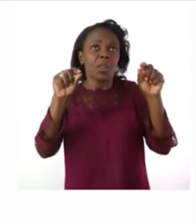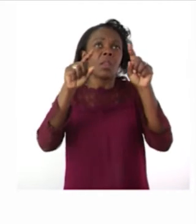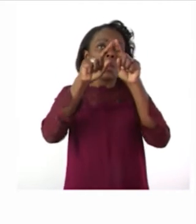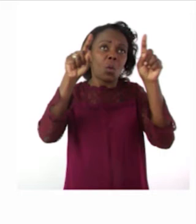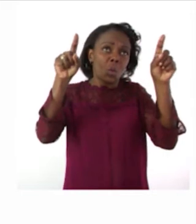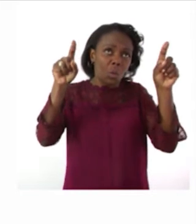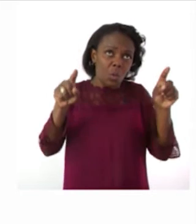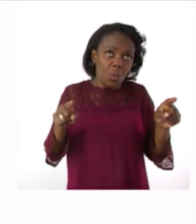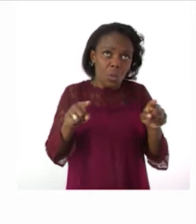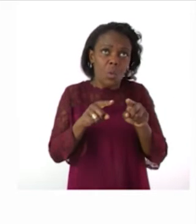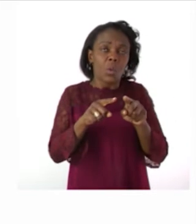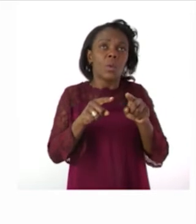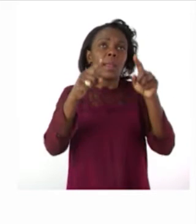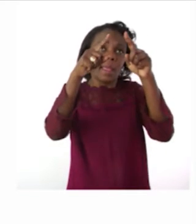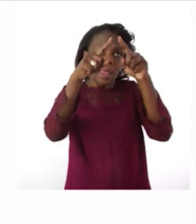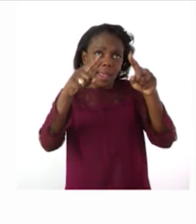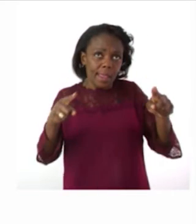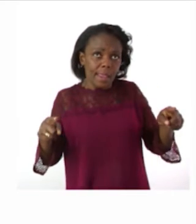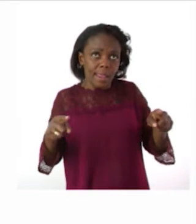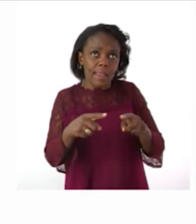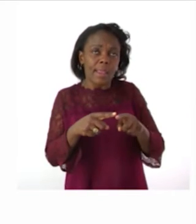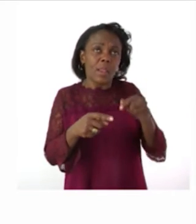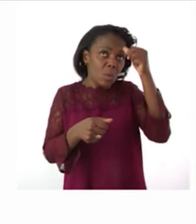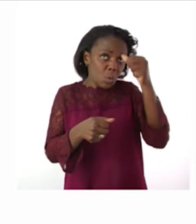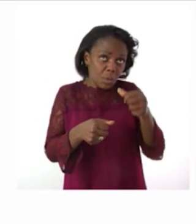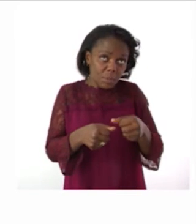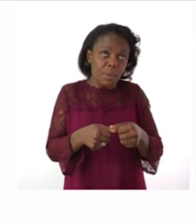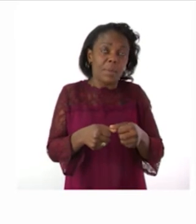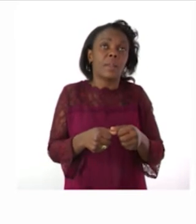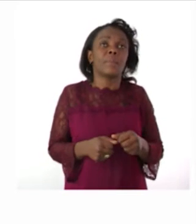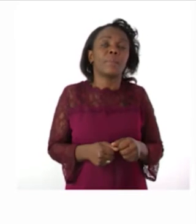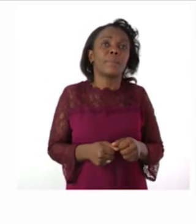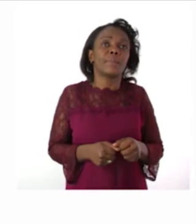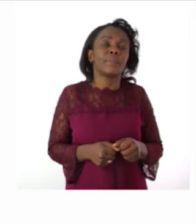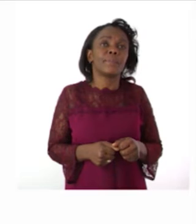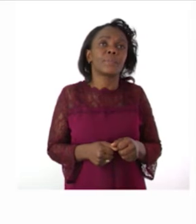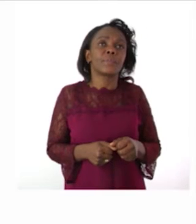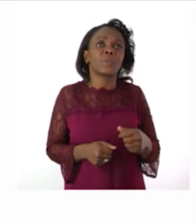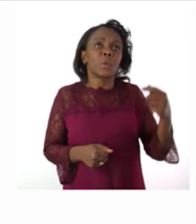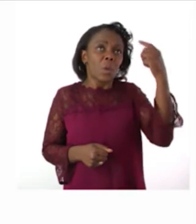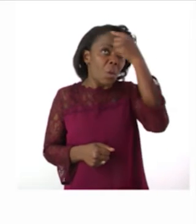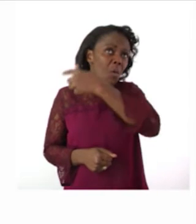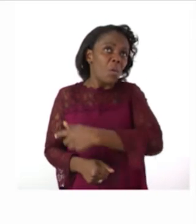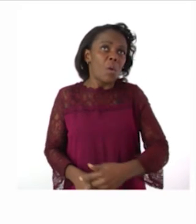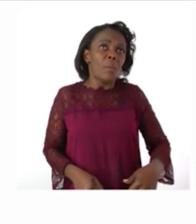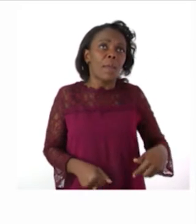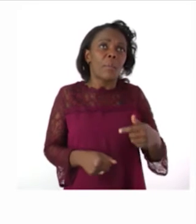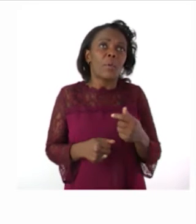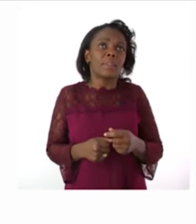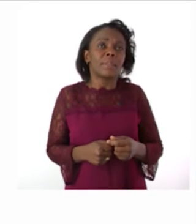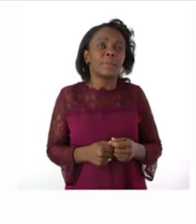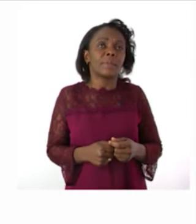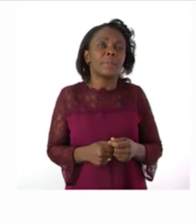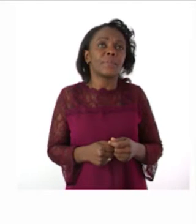rectangles, squares, triangles. All those are shapes which are full on my body. So now, if you are